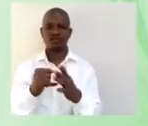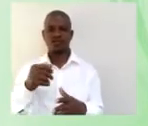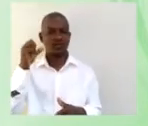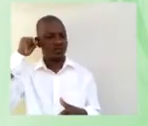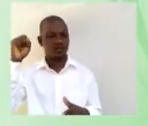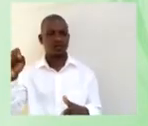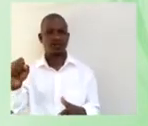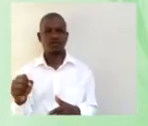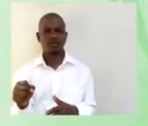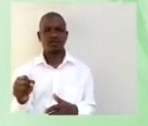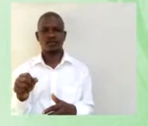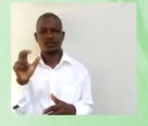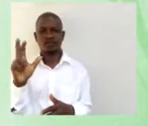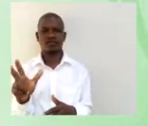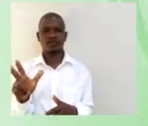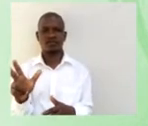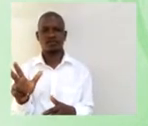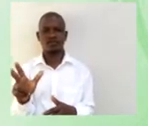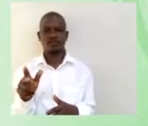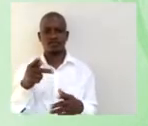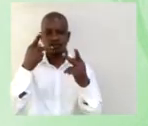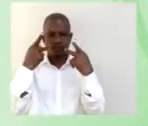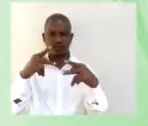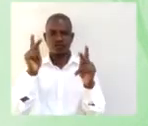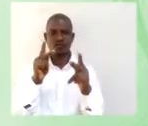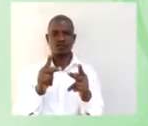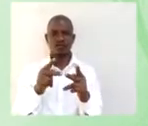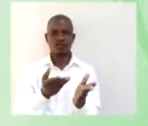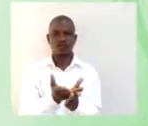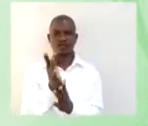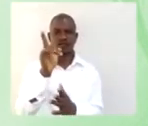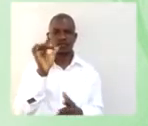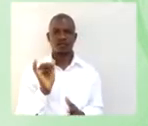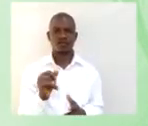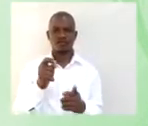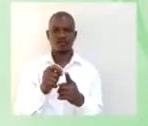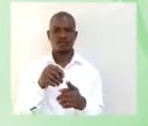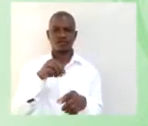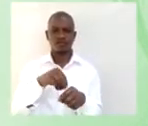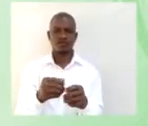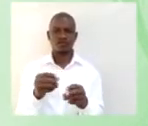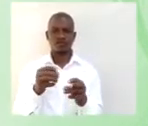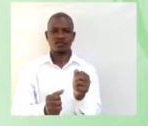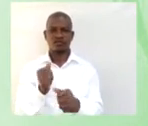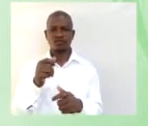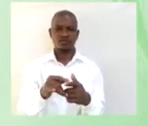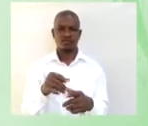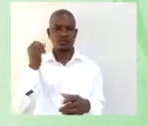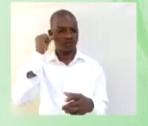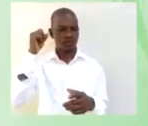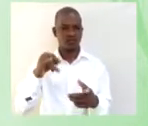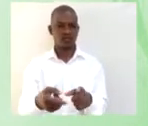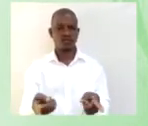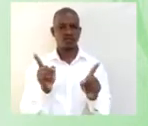by the sounds. 3. Pronounce correctly words in which the